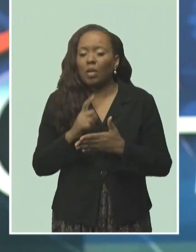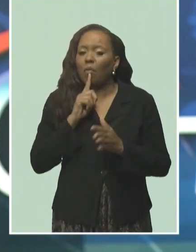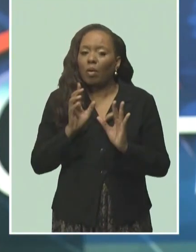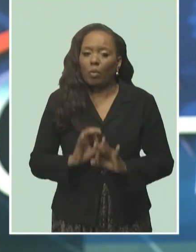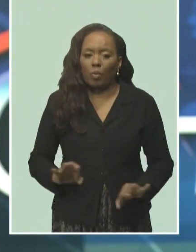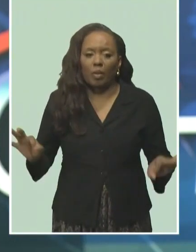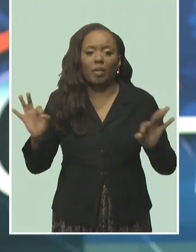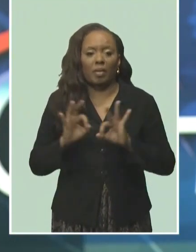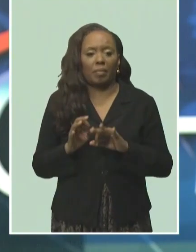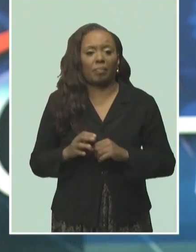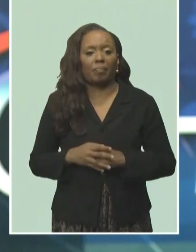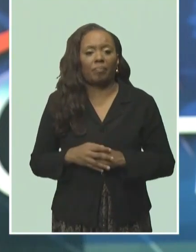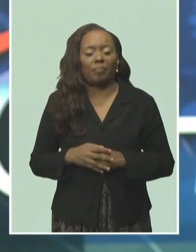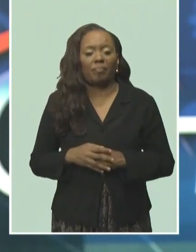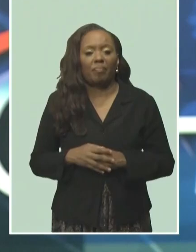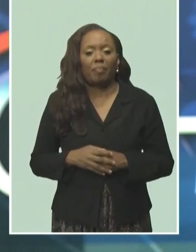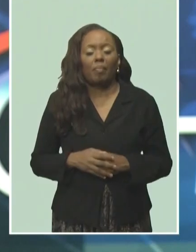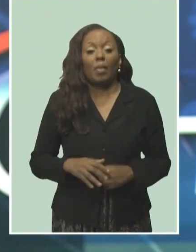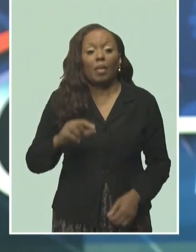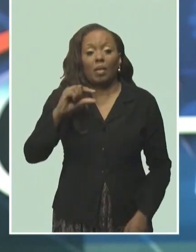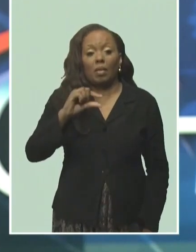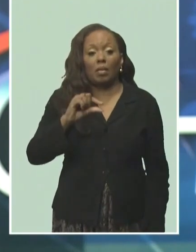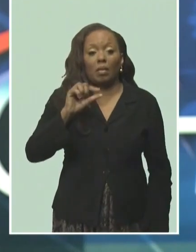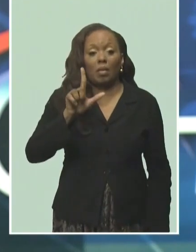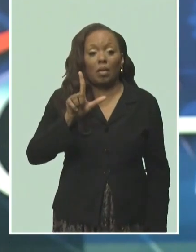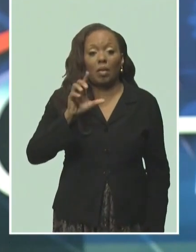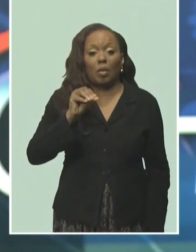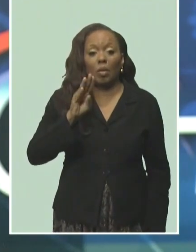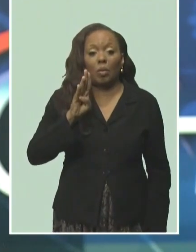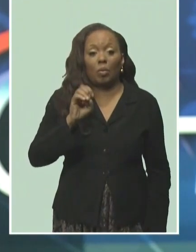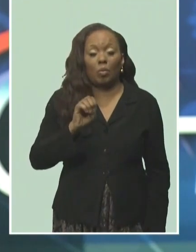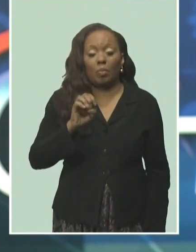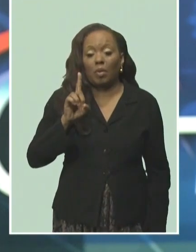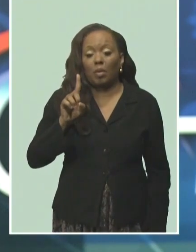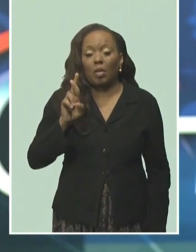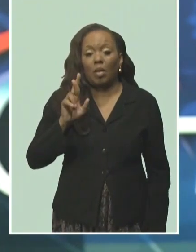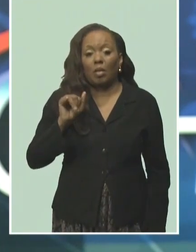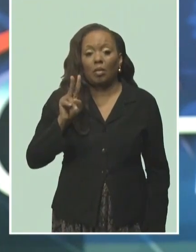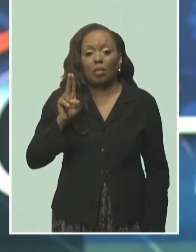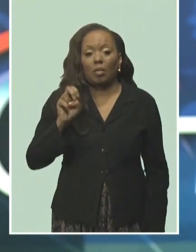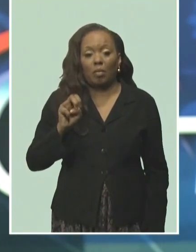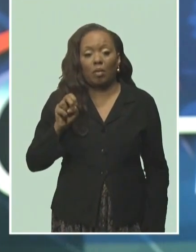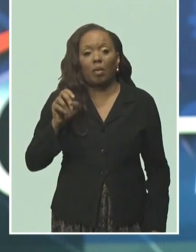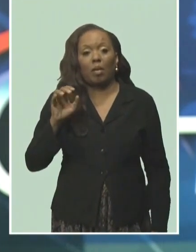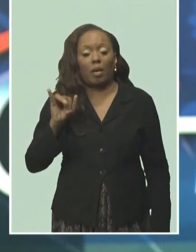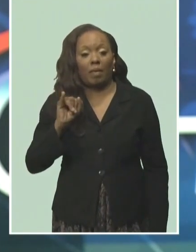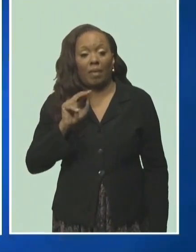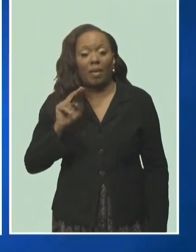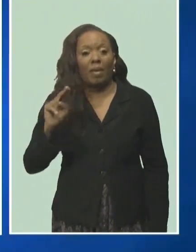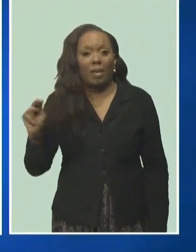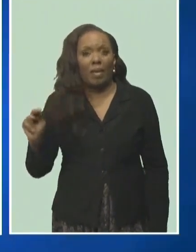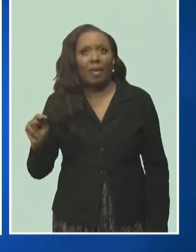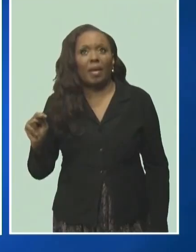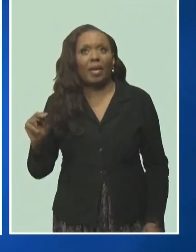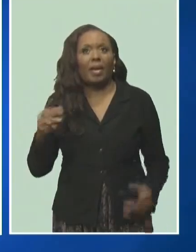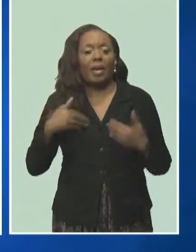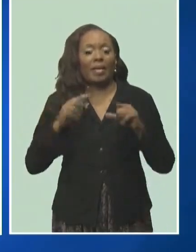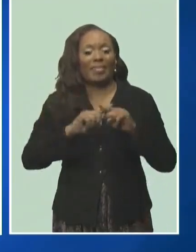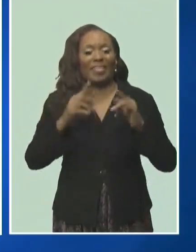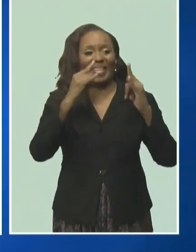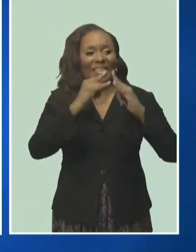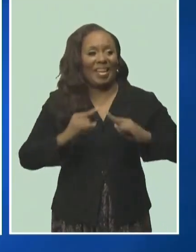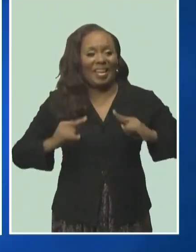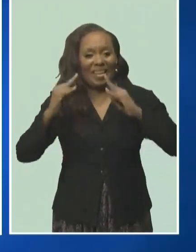The grounds of the Globe Drive-In were transformed with several tents last weekend for the inaugural Globe